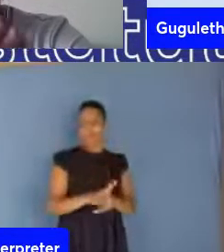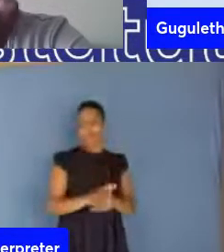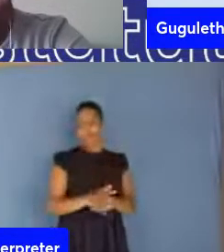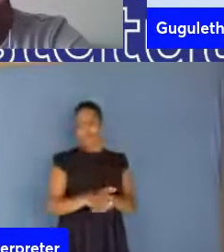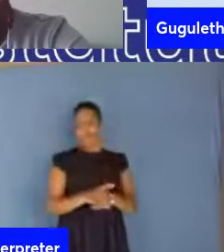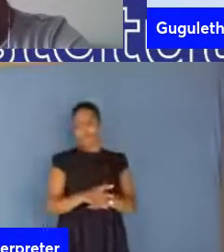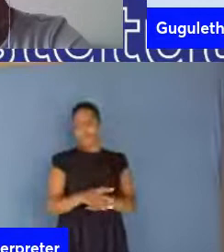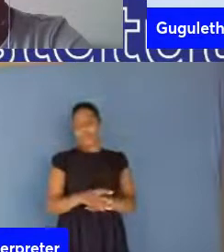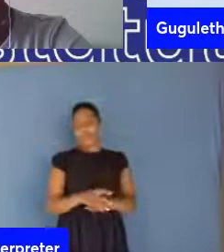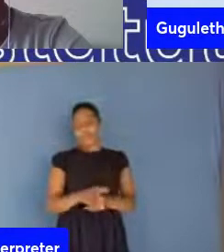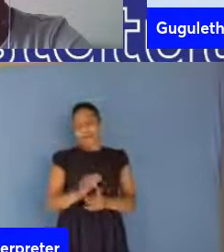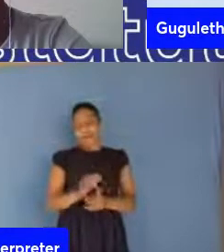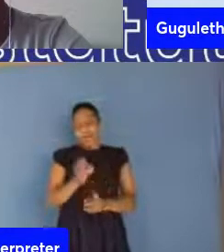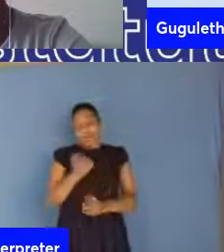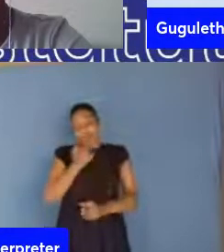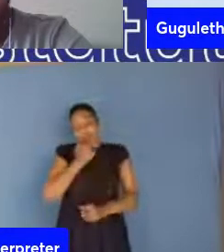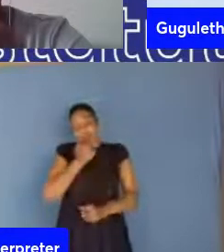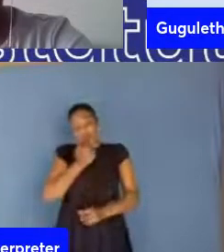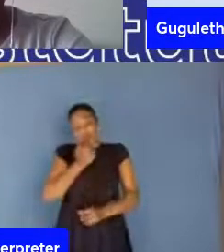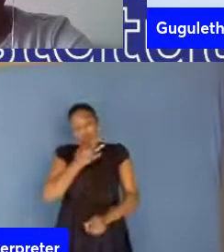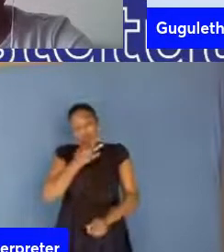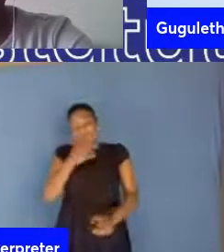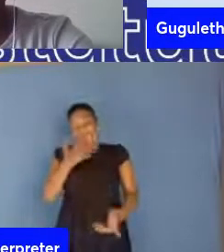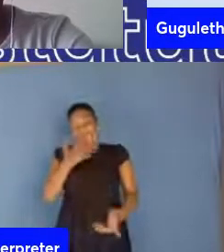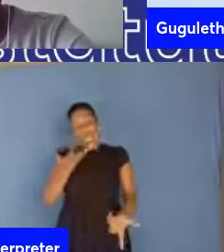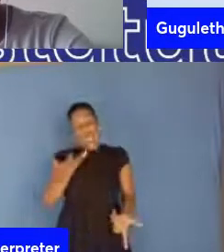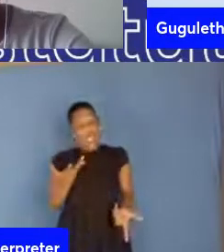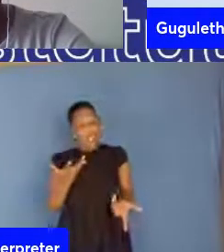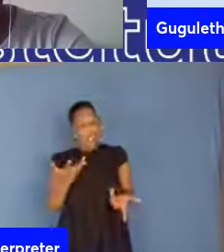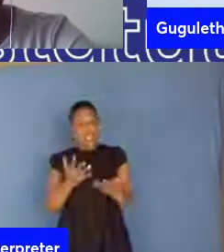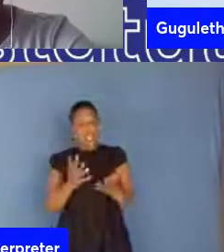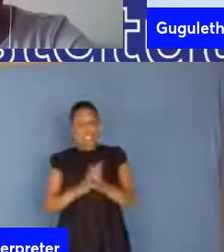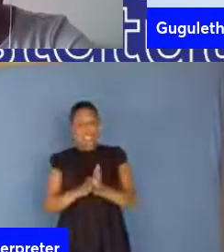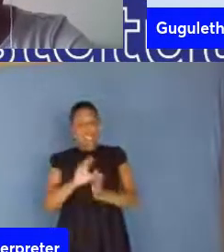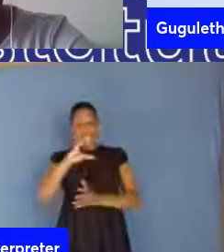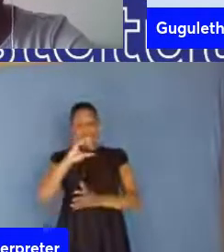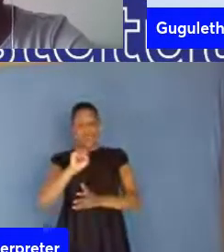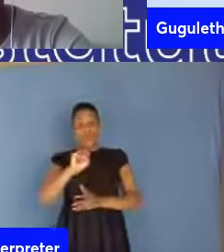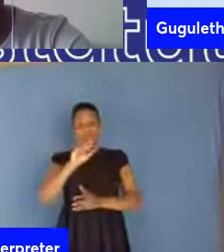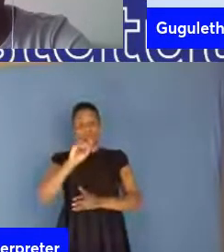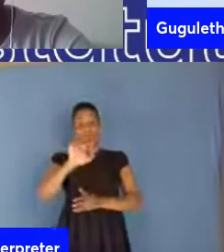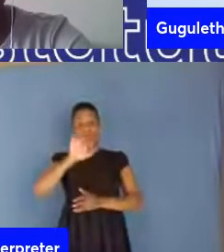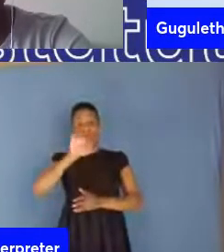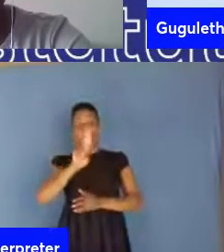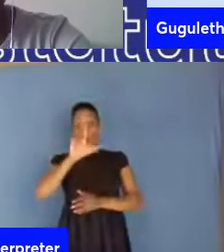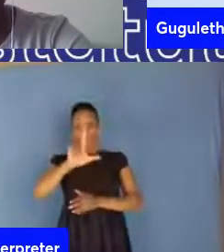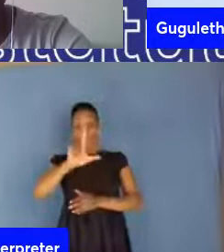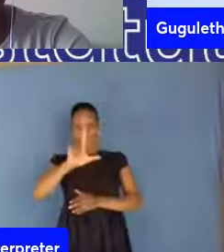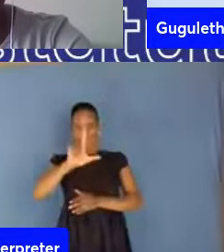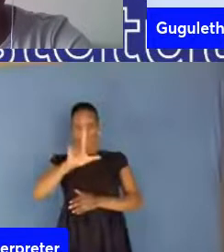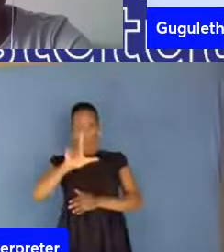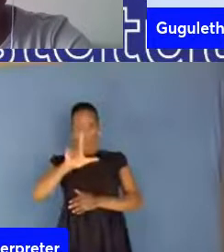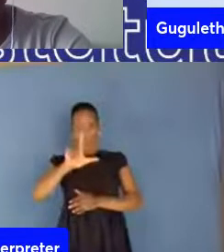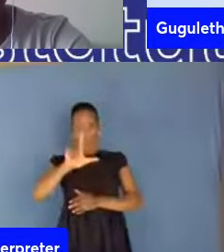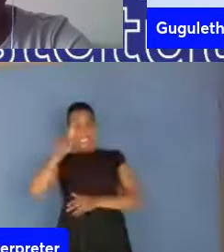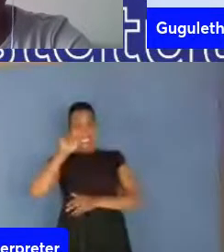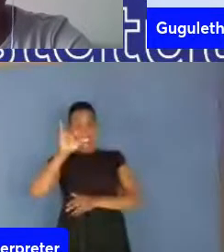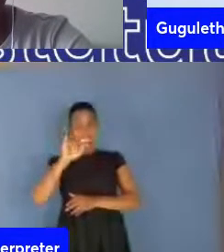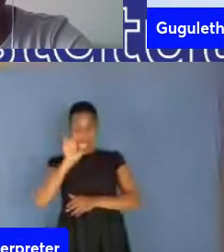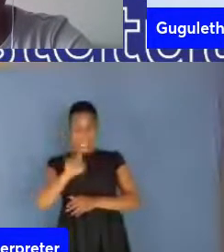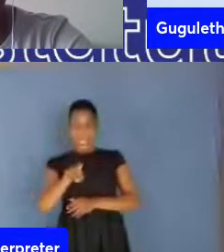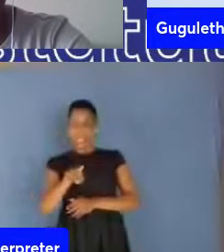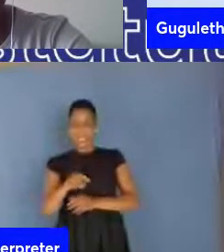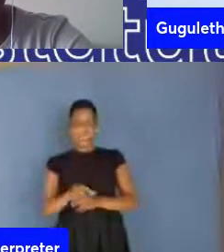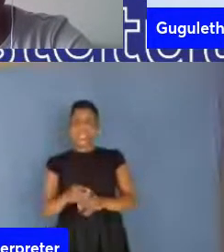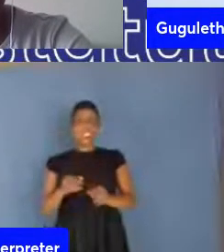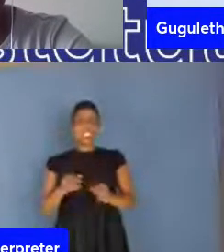Africa right now around what we call positive masculinity. But the reality, that is not being made to be cool enough and to be the norm.